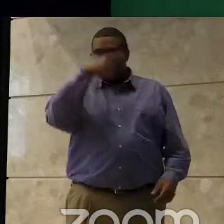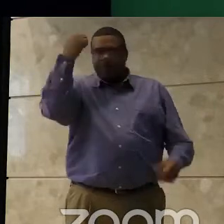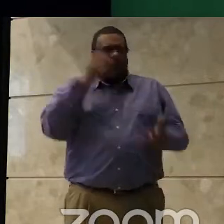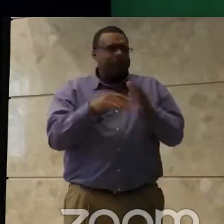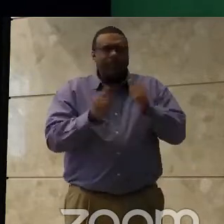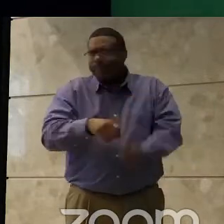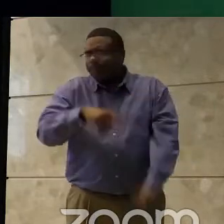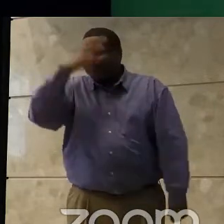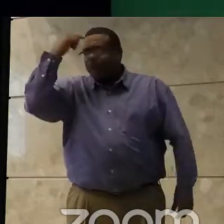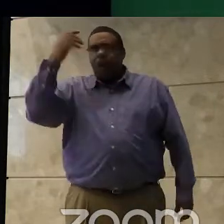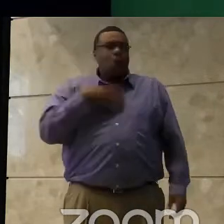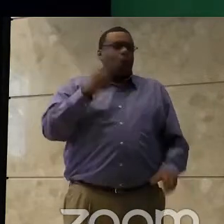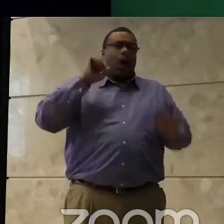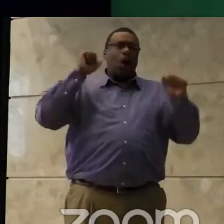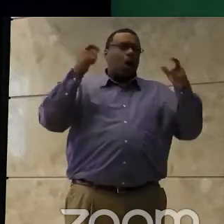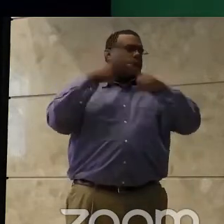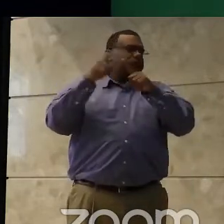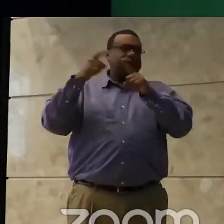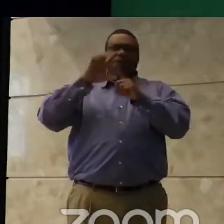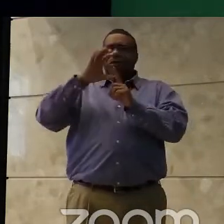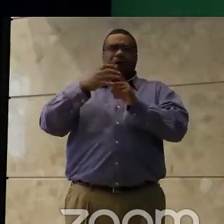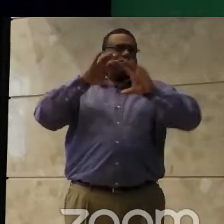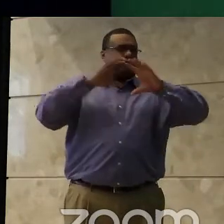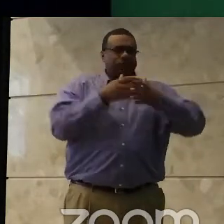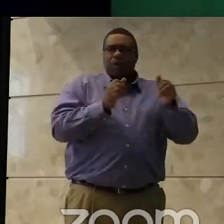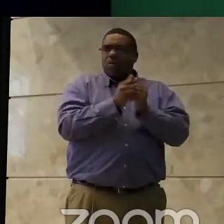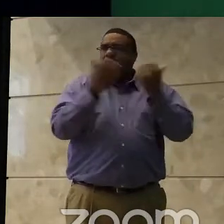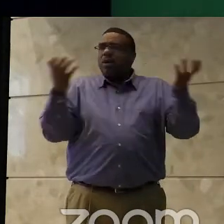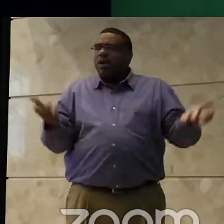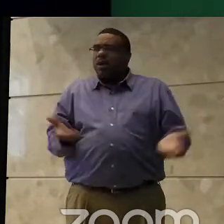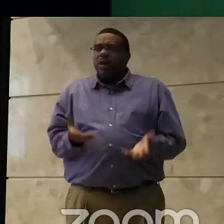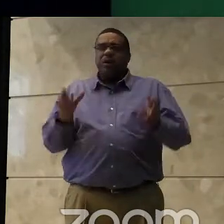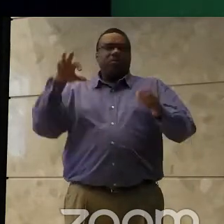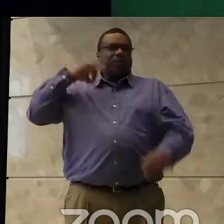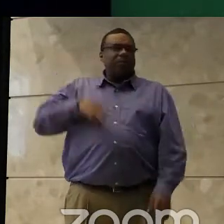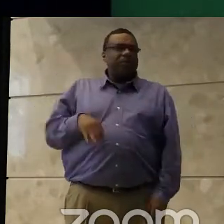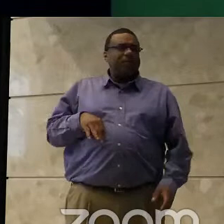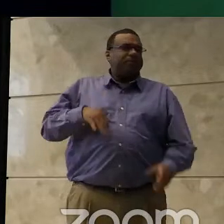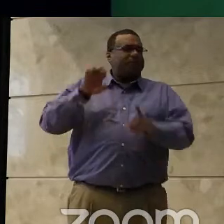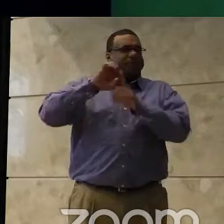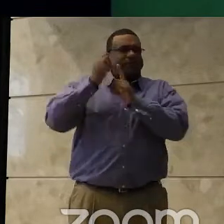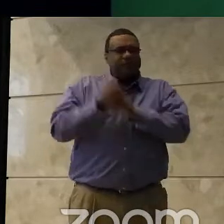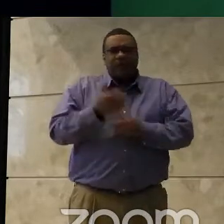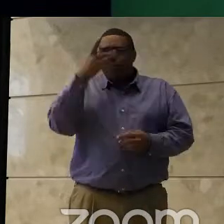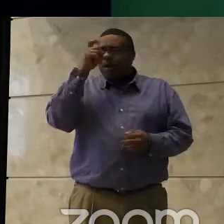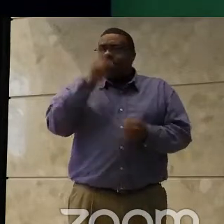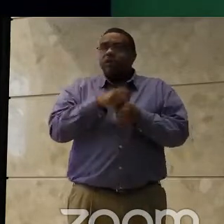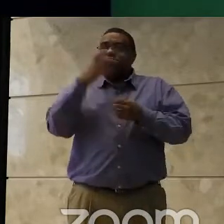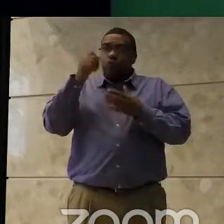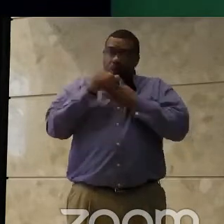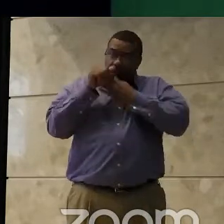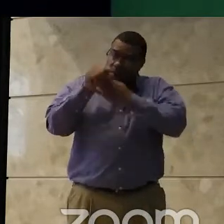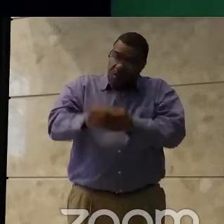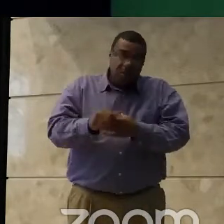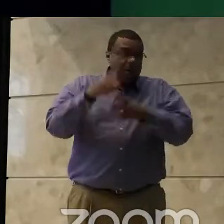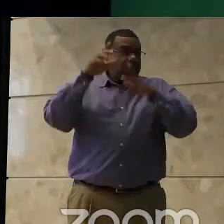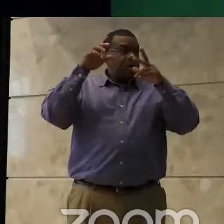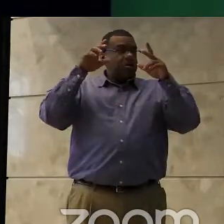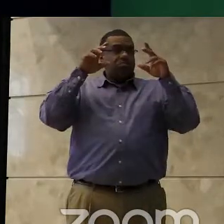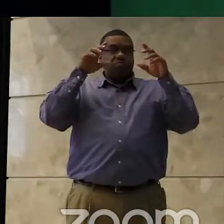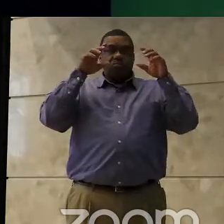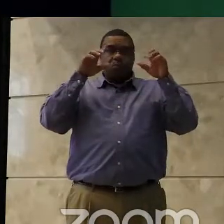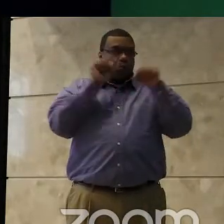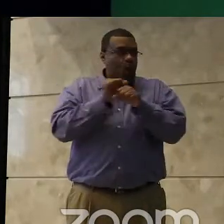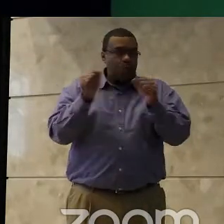and white and all races. You're here, take advantage of this environment because you want to learn how to lead and work with people from all kinds of